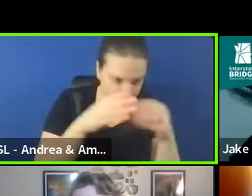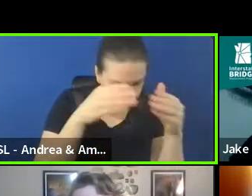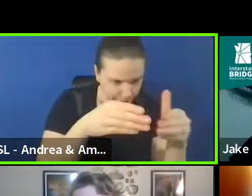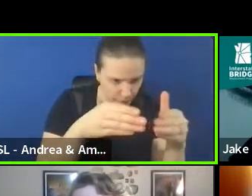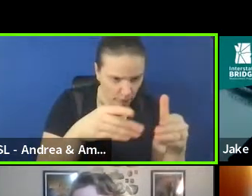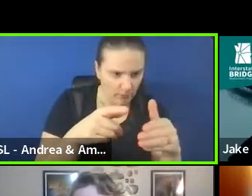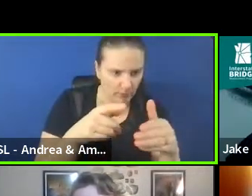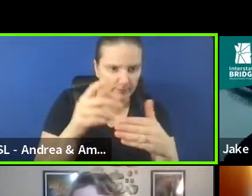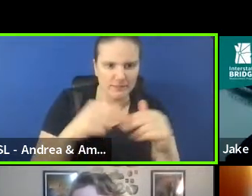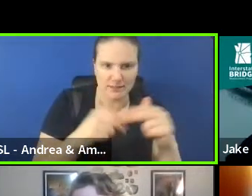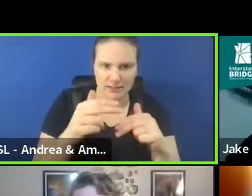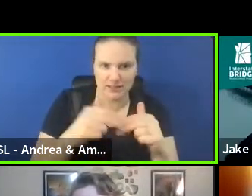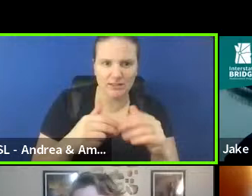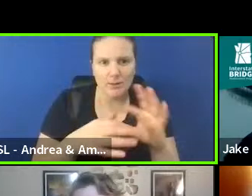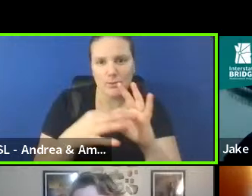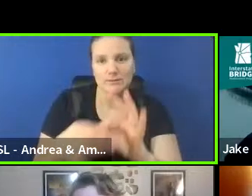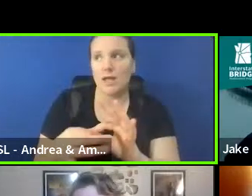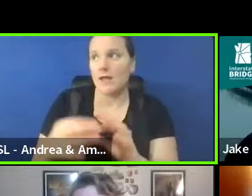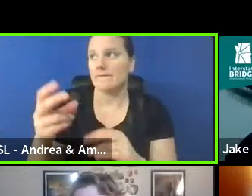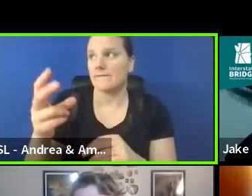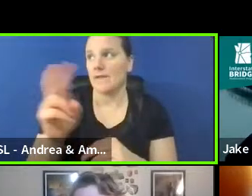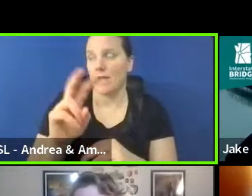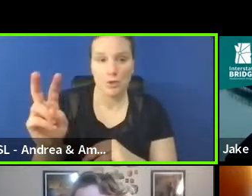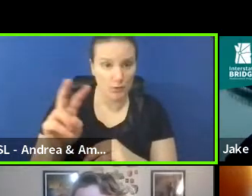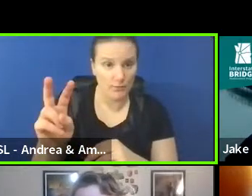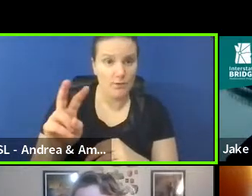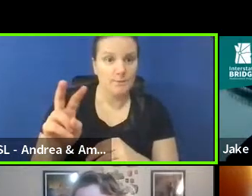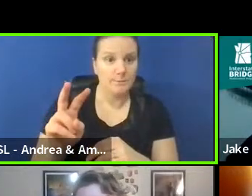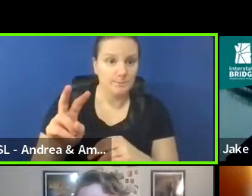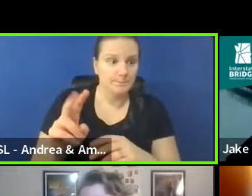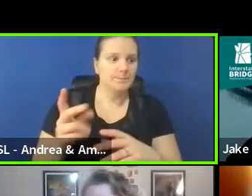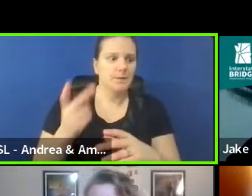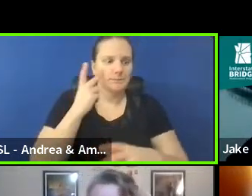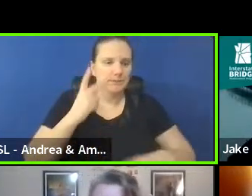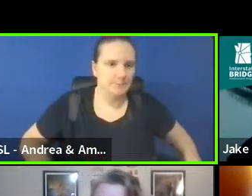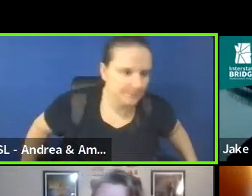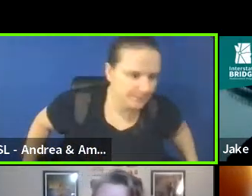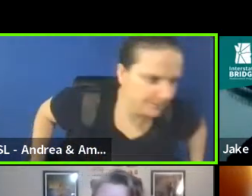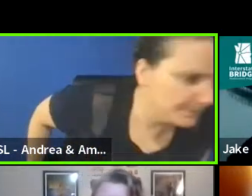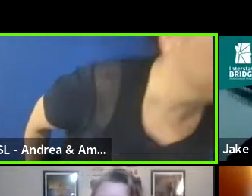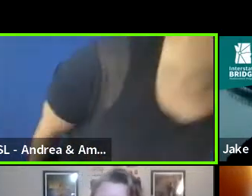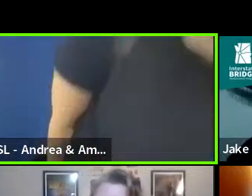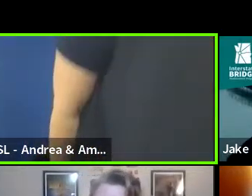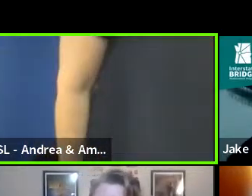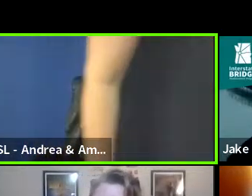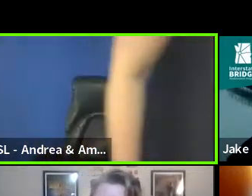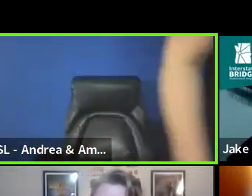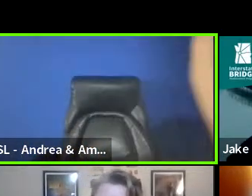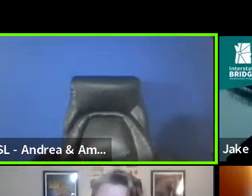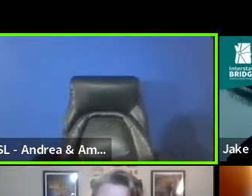tie Vancouver, let's see, I'm trying to think of the best words to describe it.